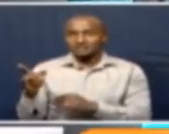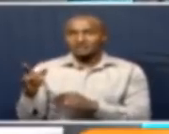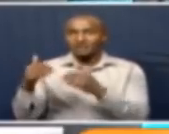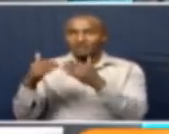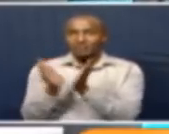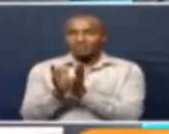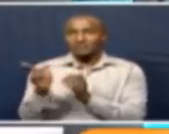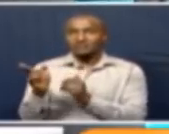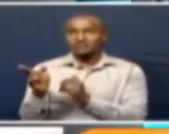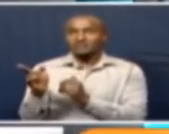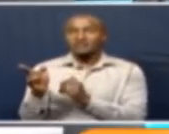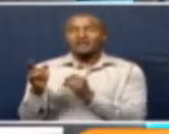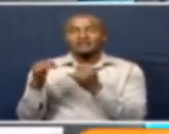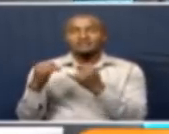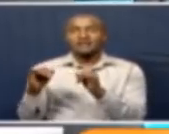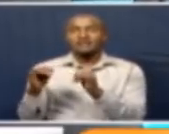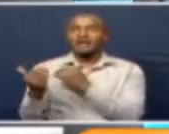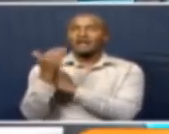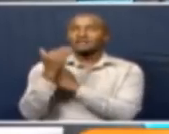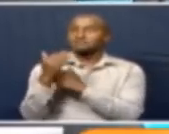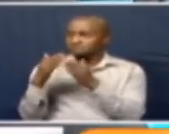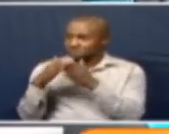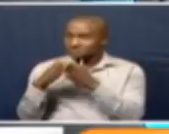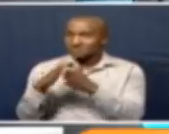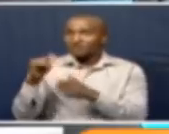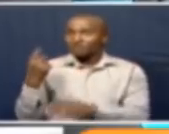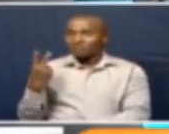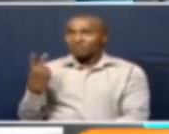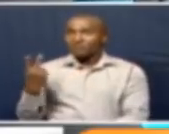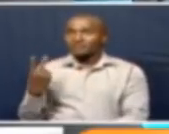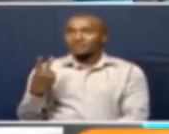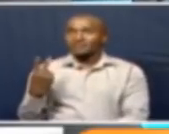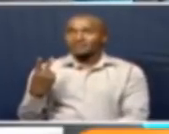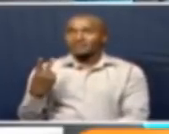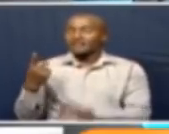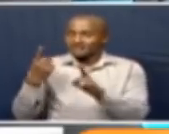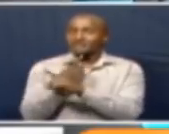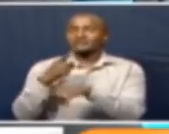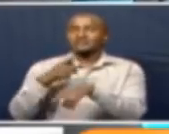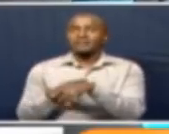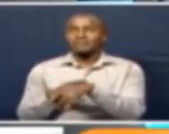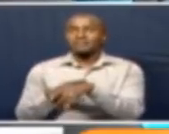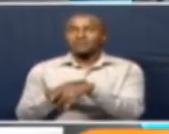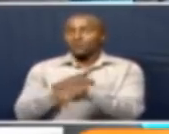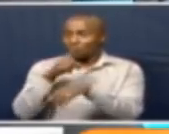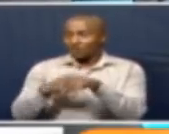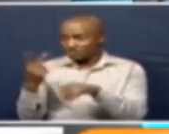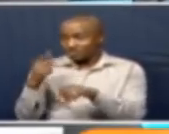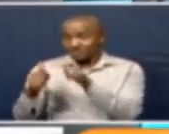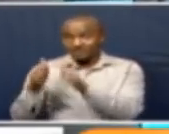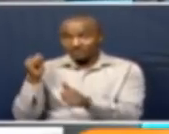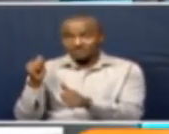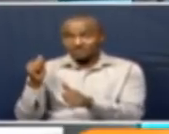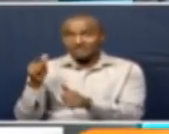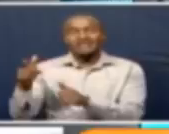company tried to ask for sexual favors from both of us at separate occasions. Mm-hmm. And when we refused, that's